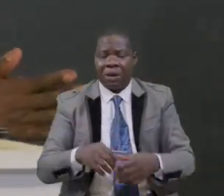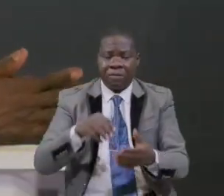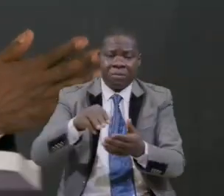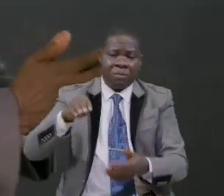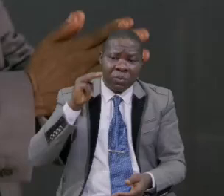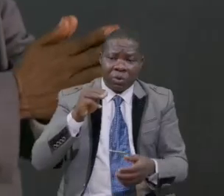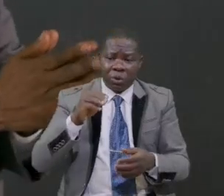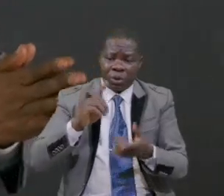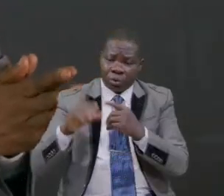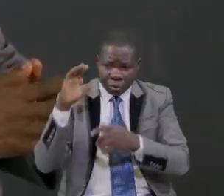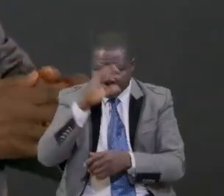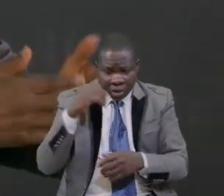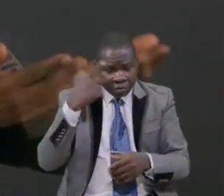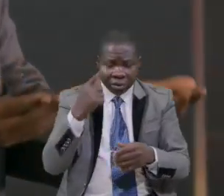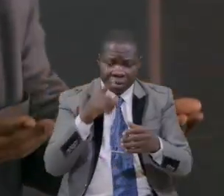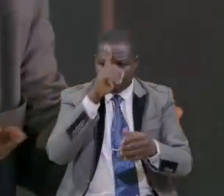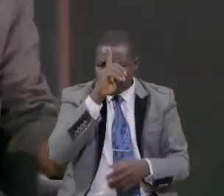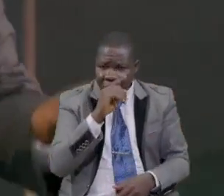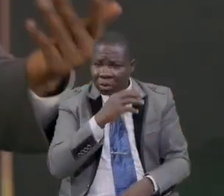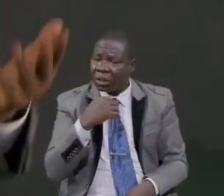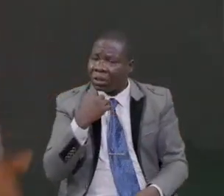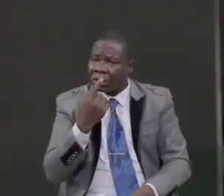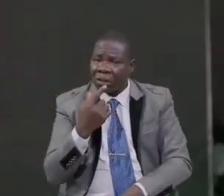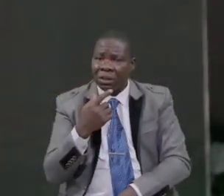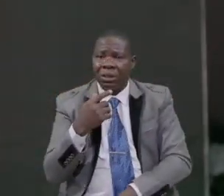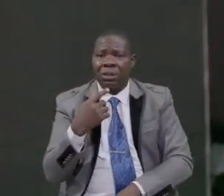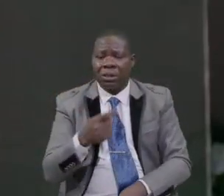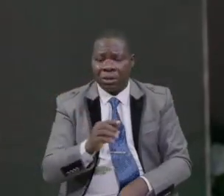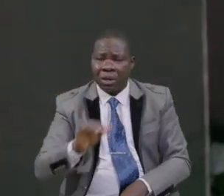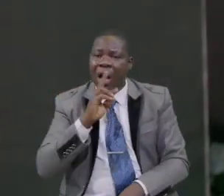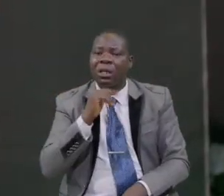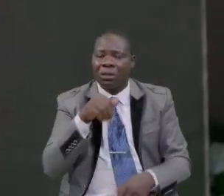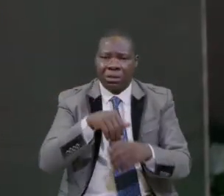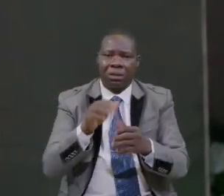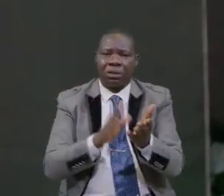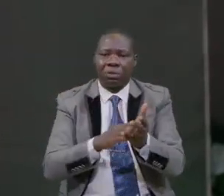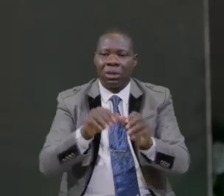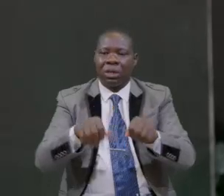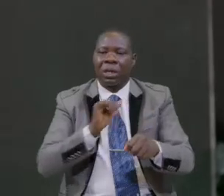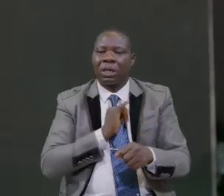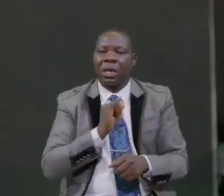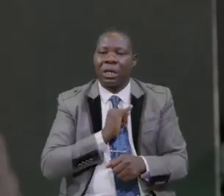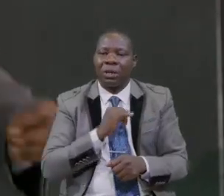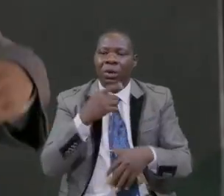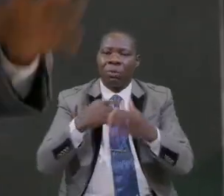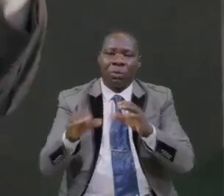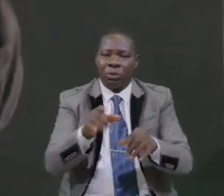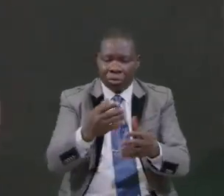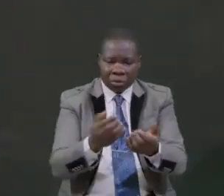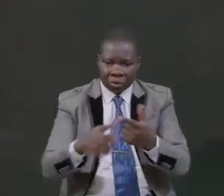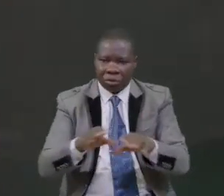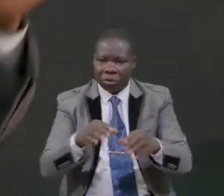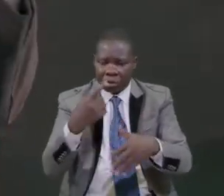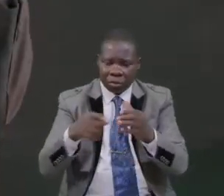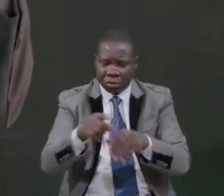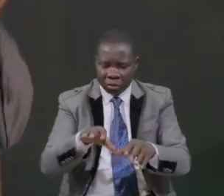widows and say, your children who are not in school, what do you want to do? What do you want to read? And then